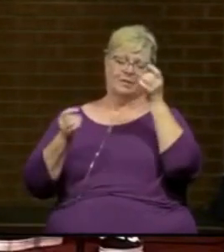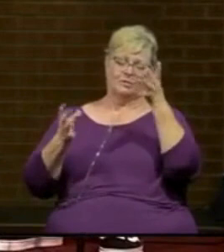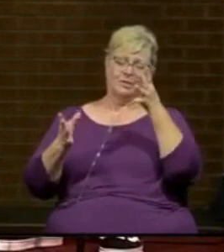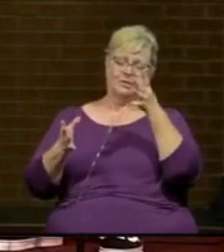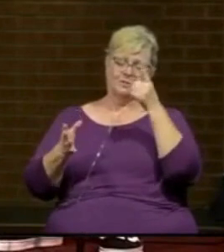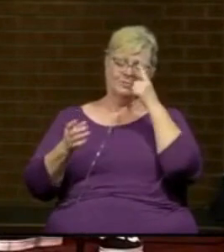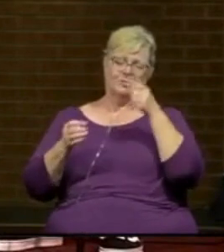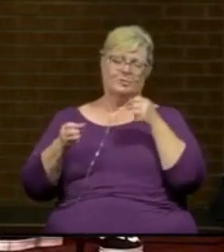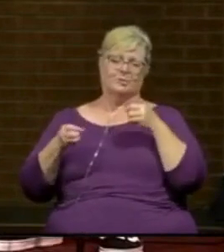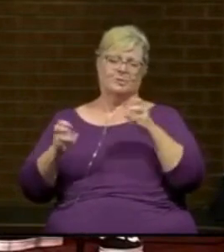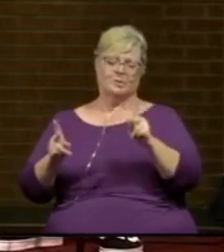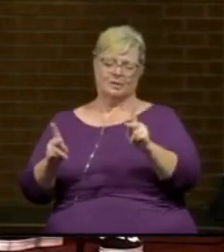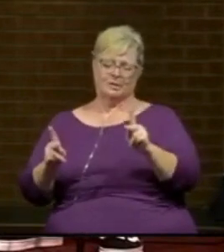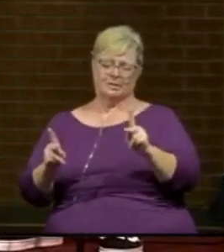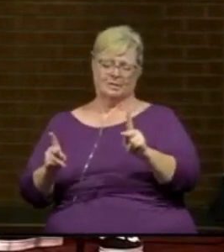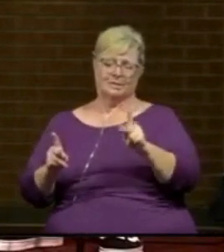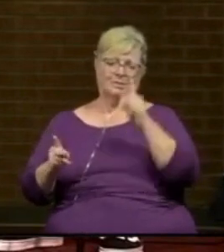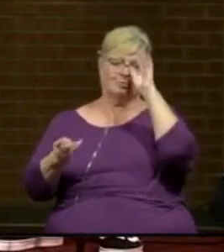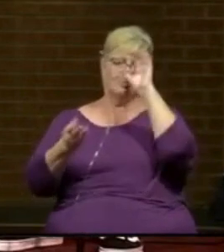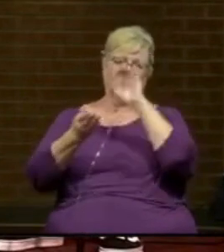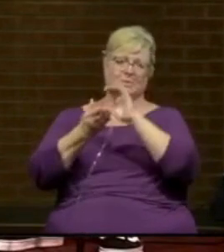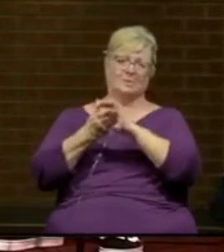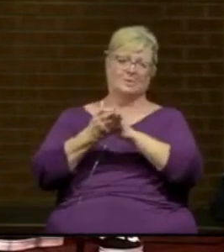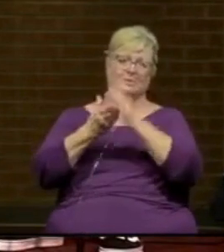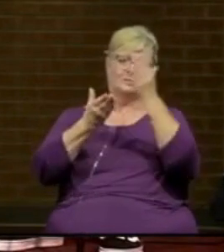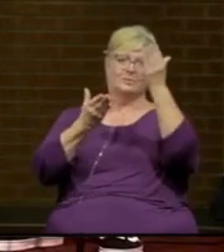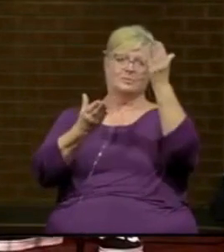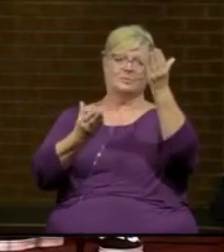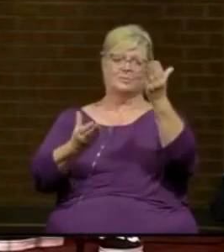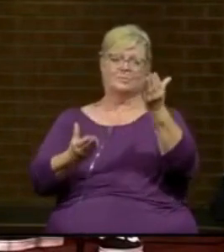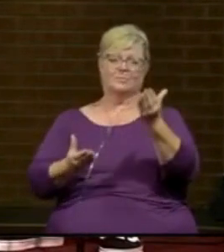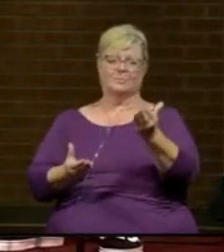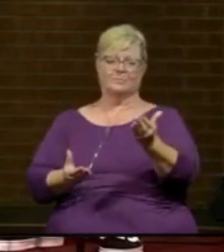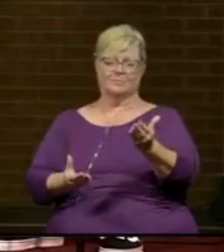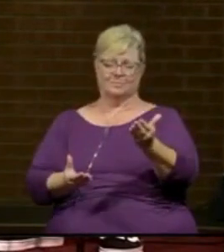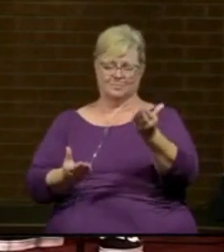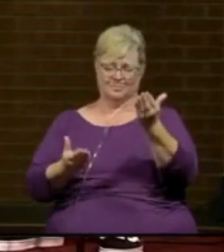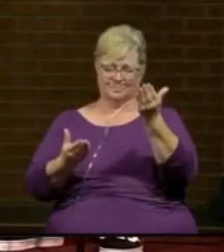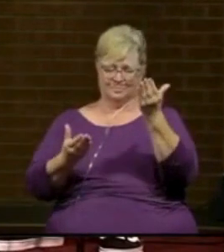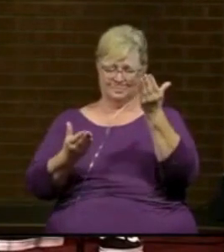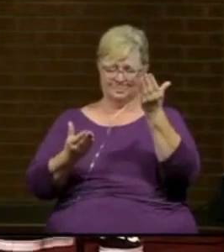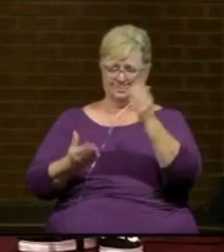for a chance at believing you?